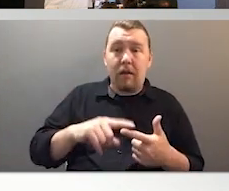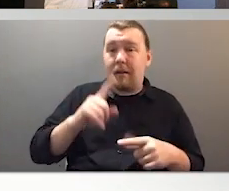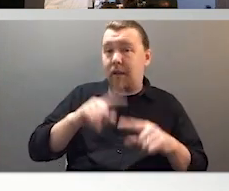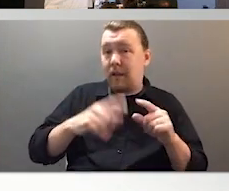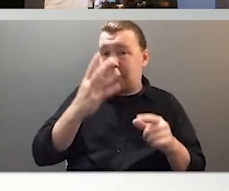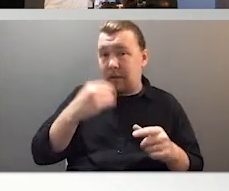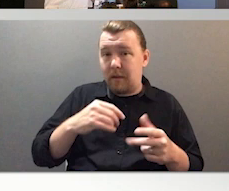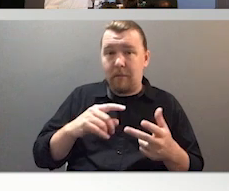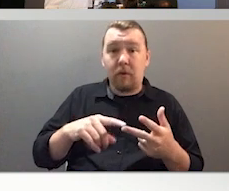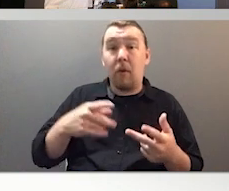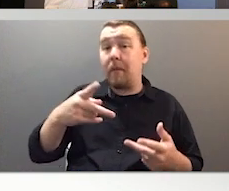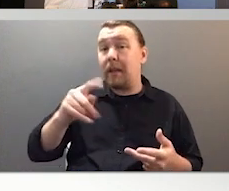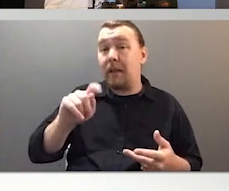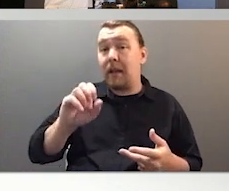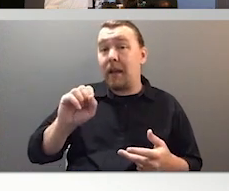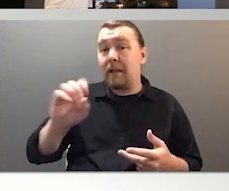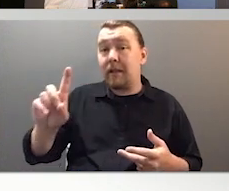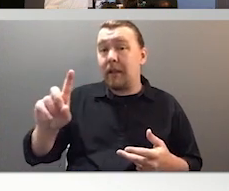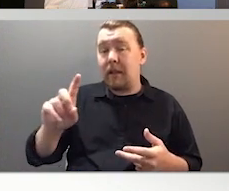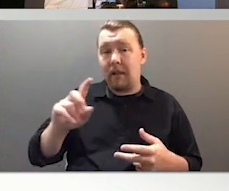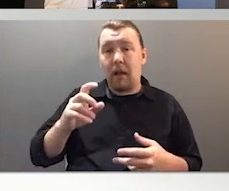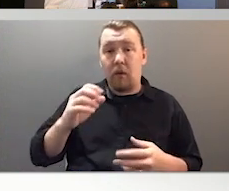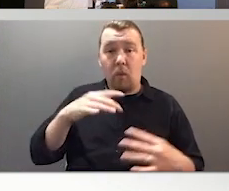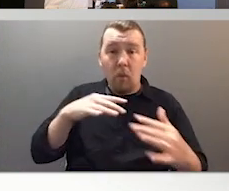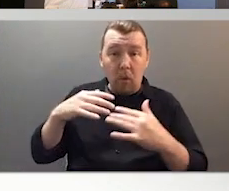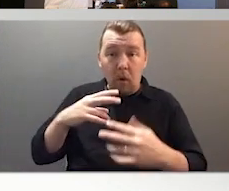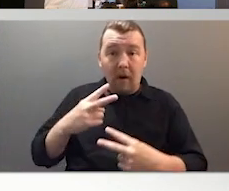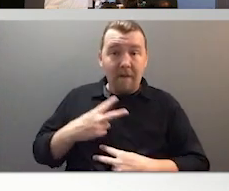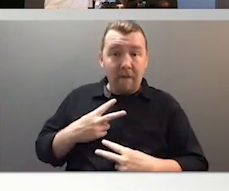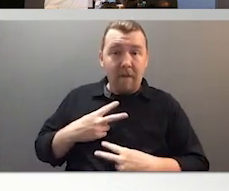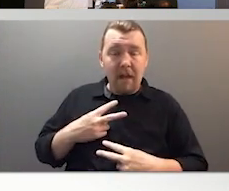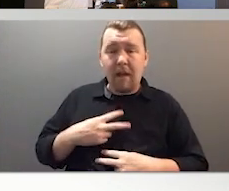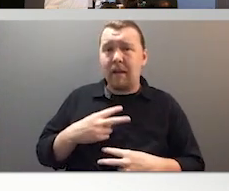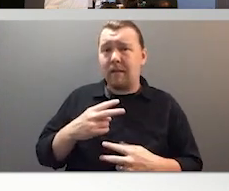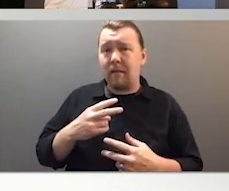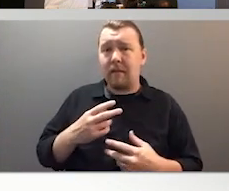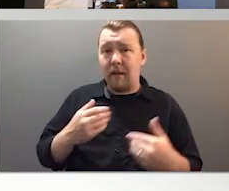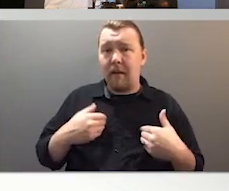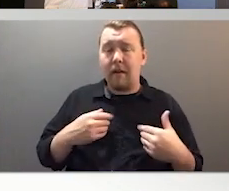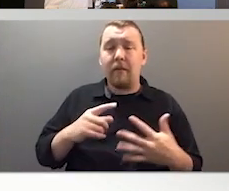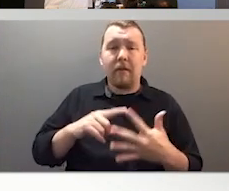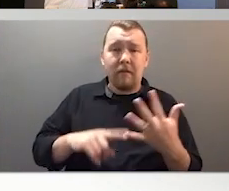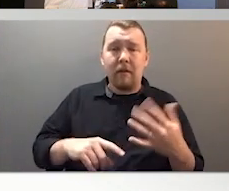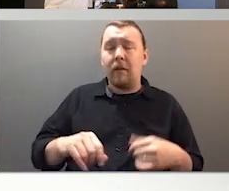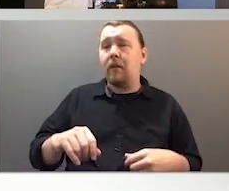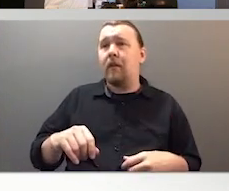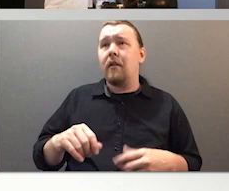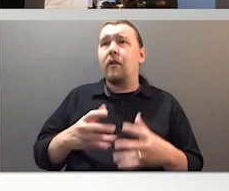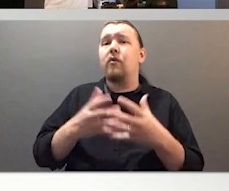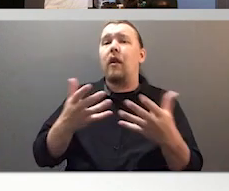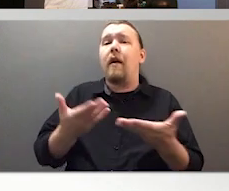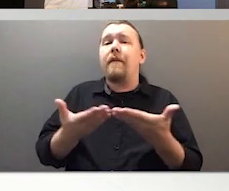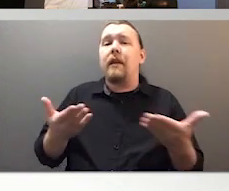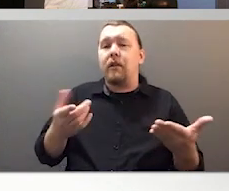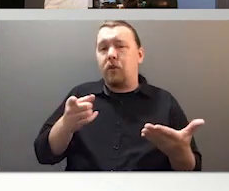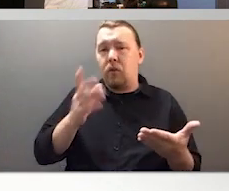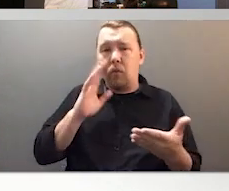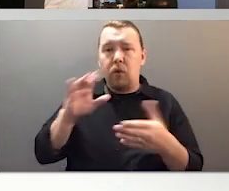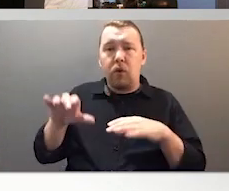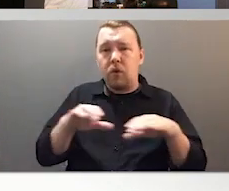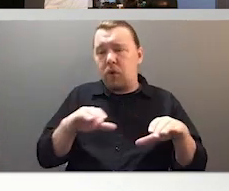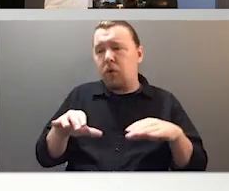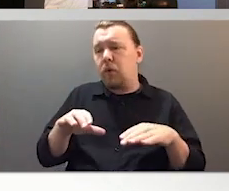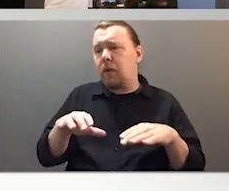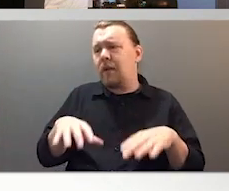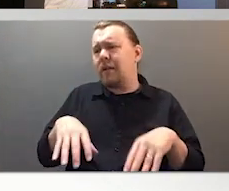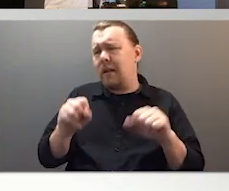veteran. Like there's a lot of things going on. So those things that you would do is it takes a little